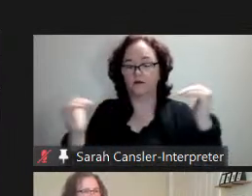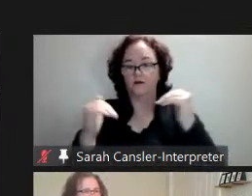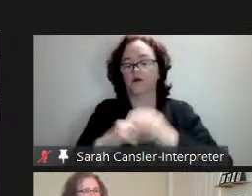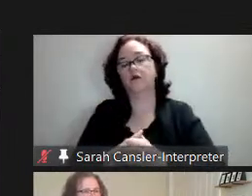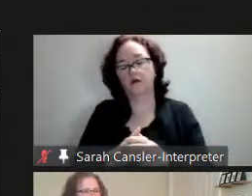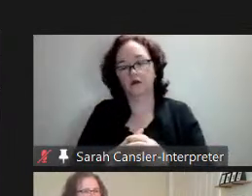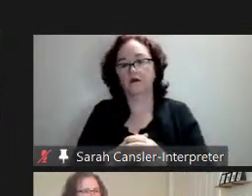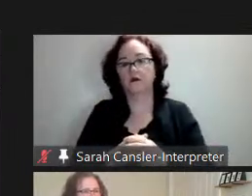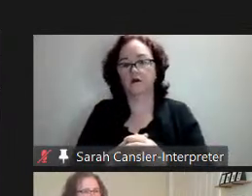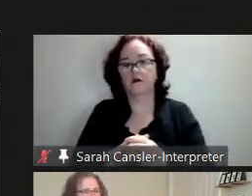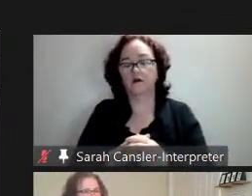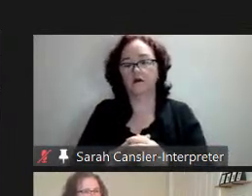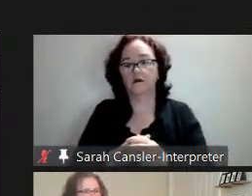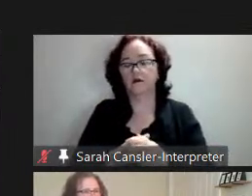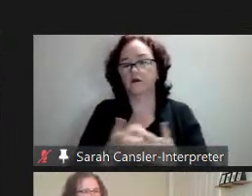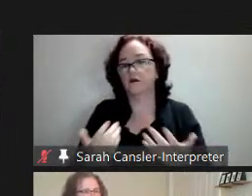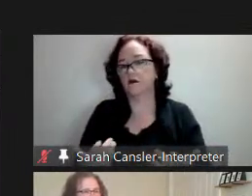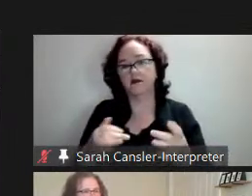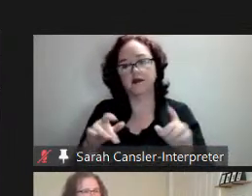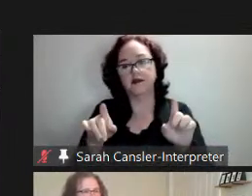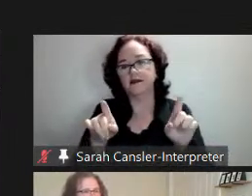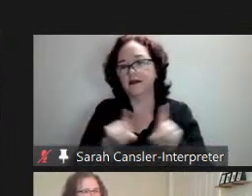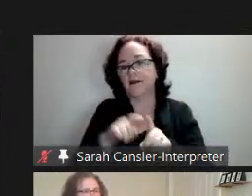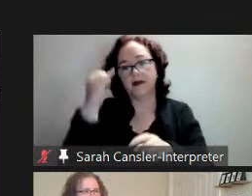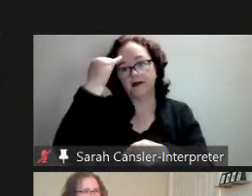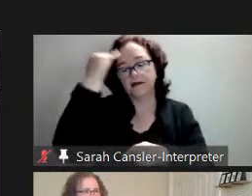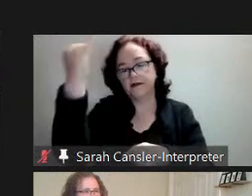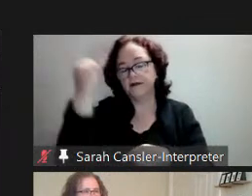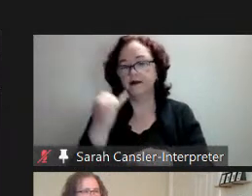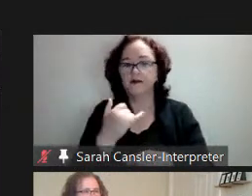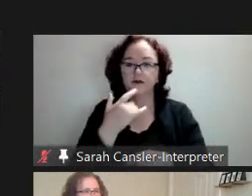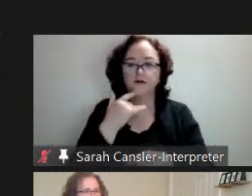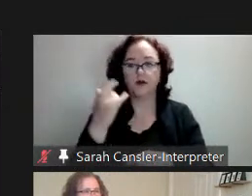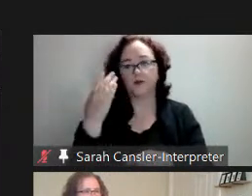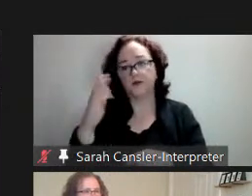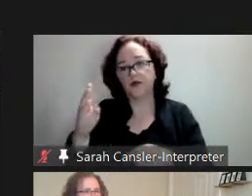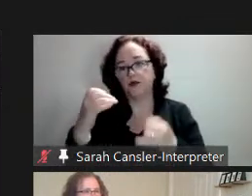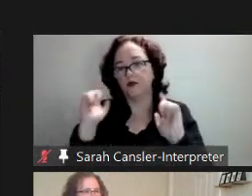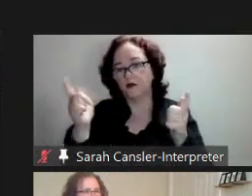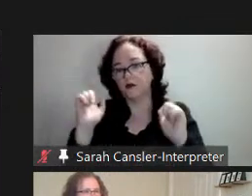accessible entrance to the red or blue lines on State or Dearborn.